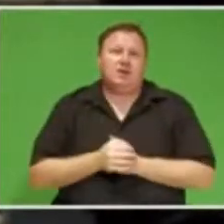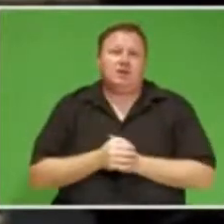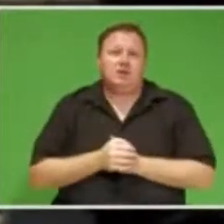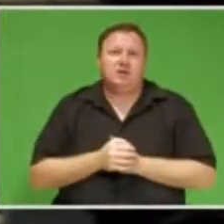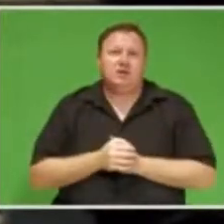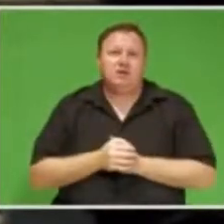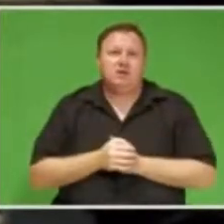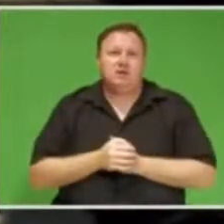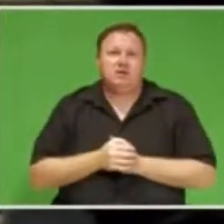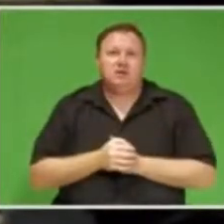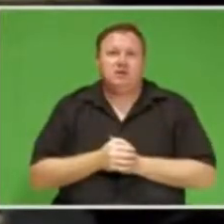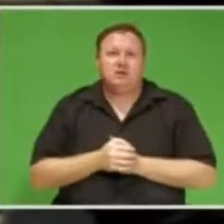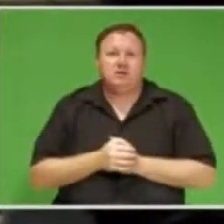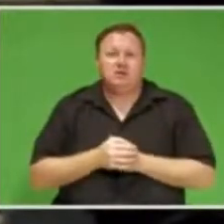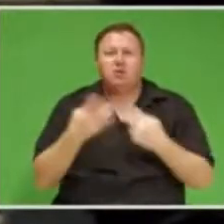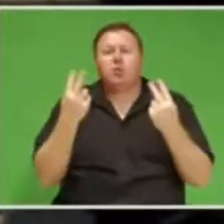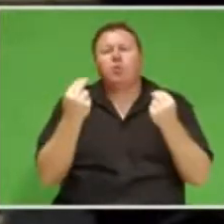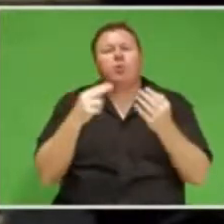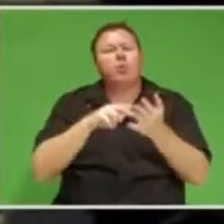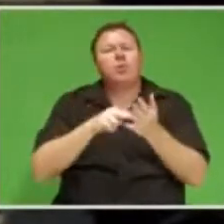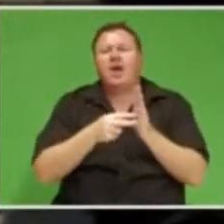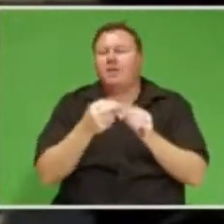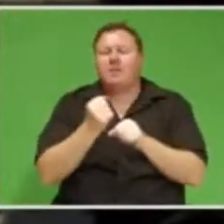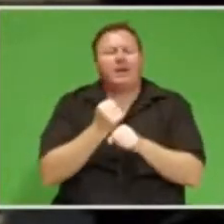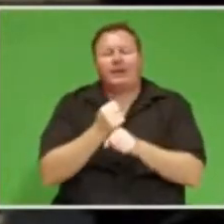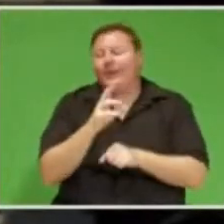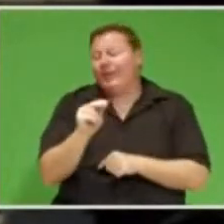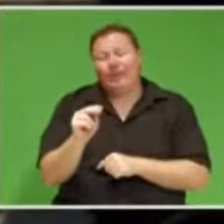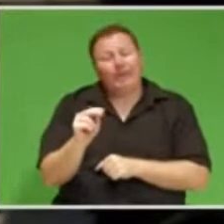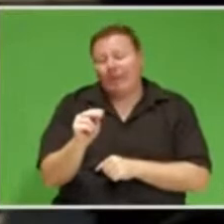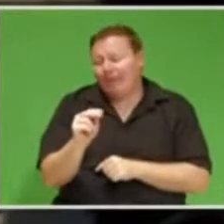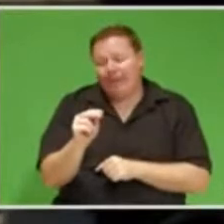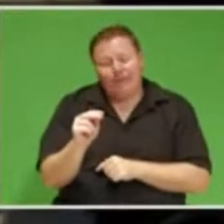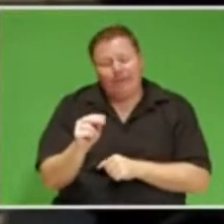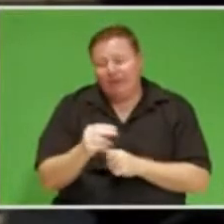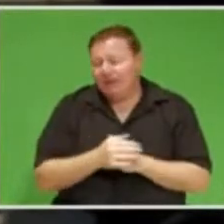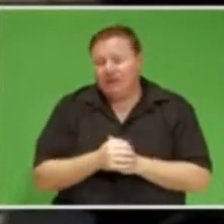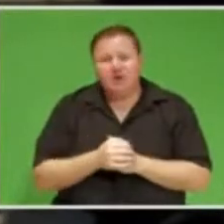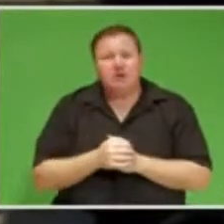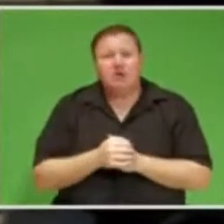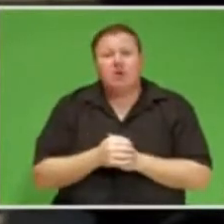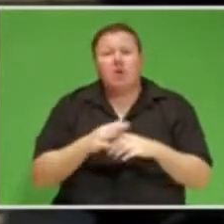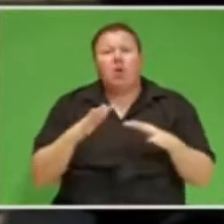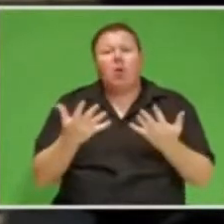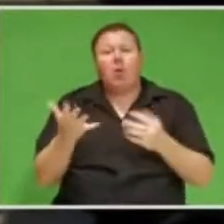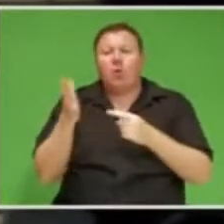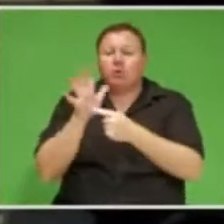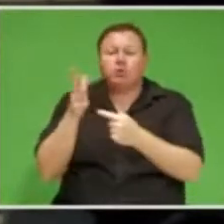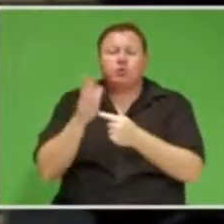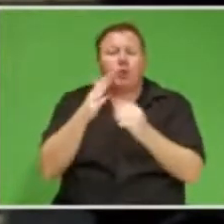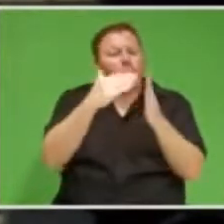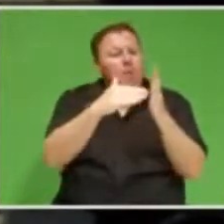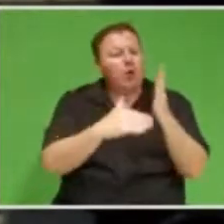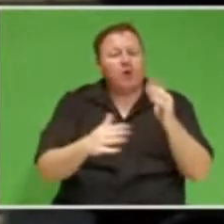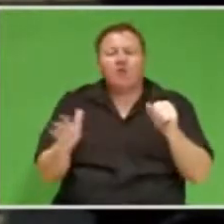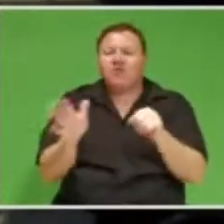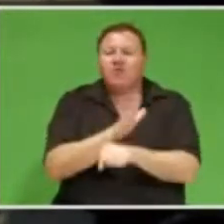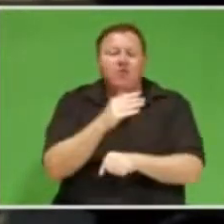We are not presenting a new plan, nor are we outlining here the full program of